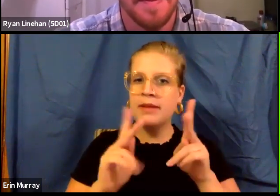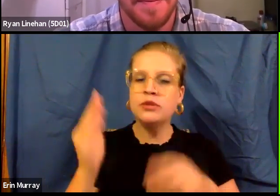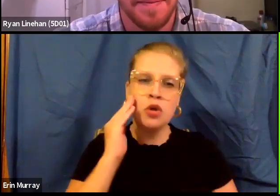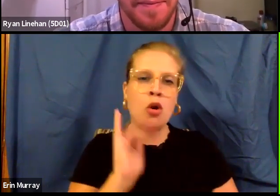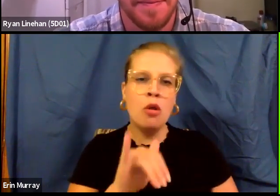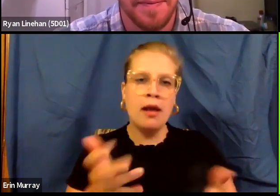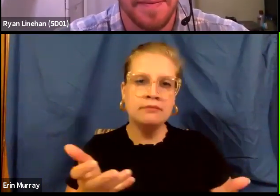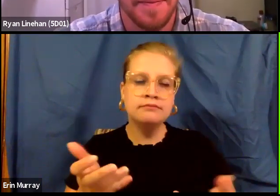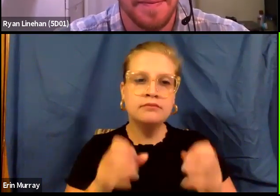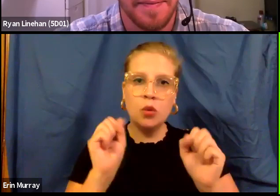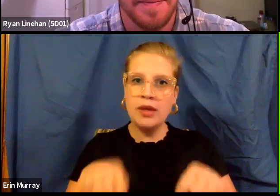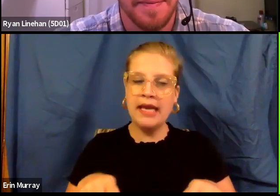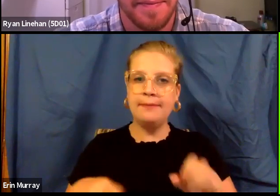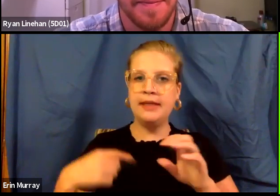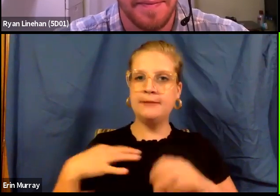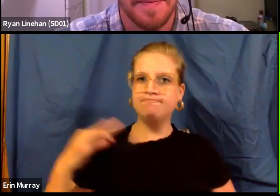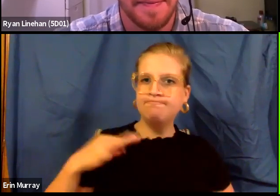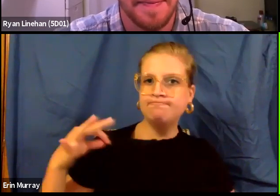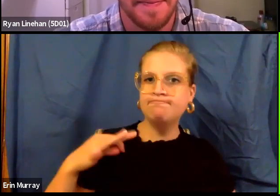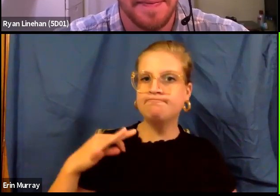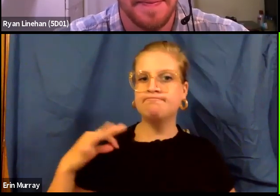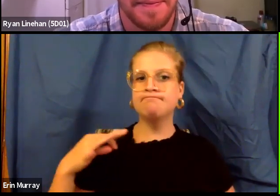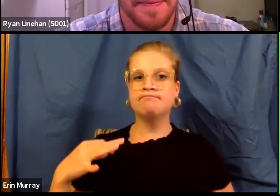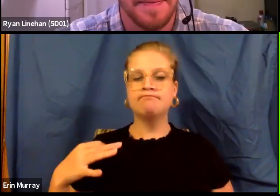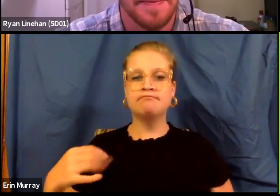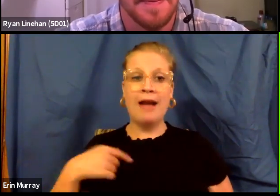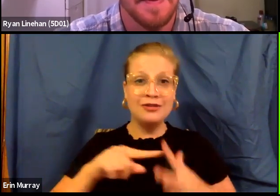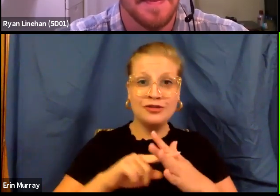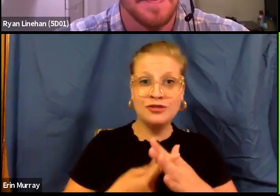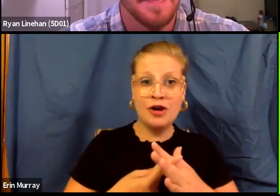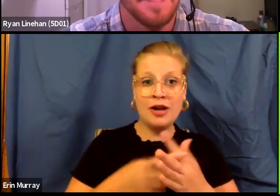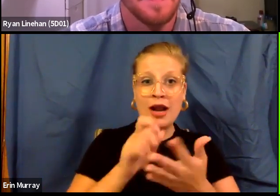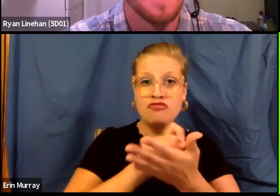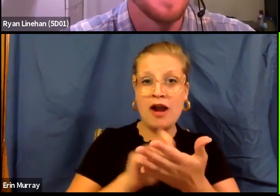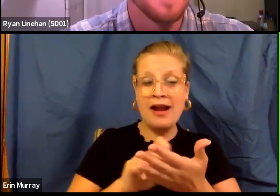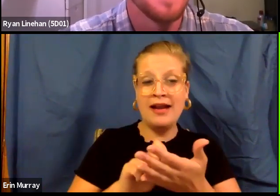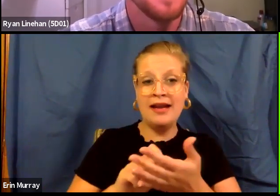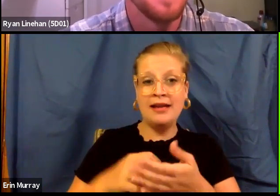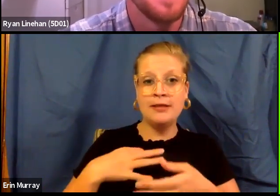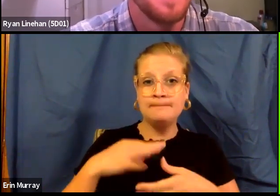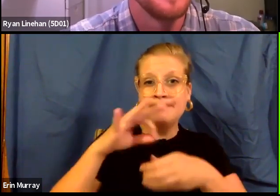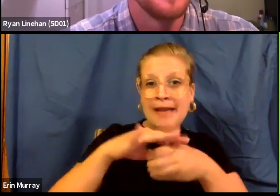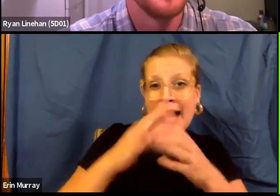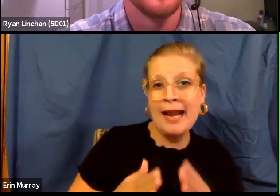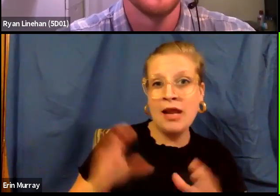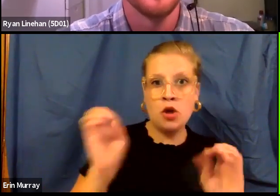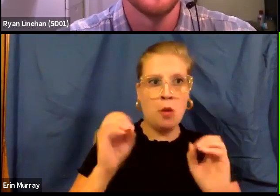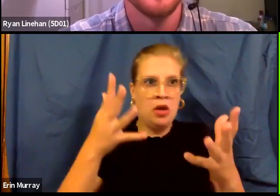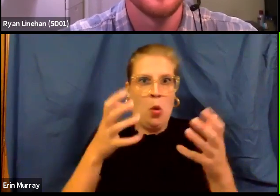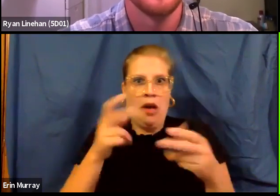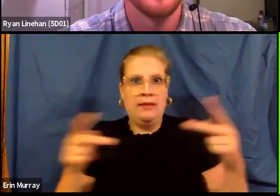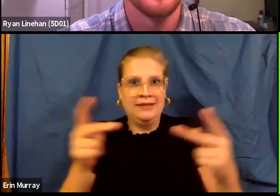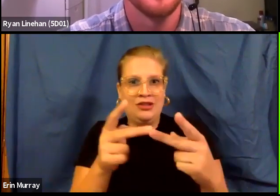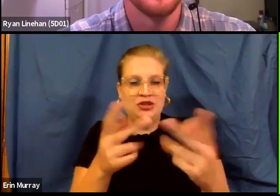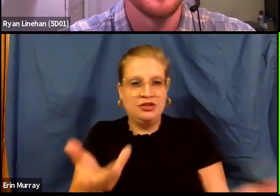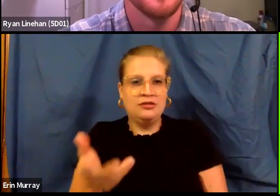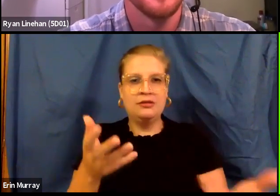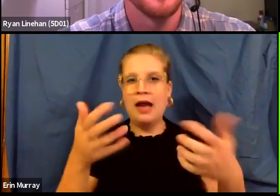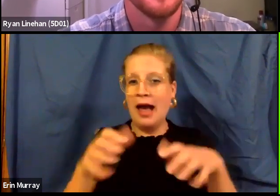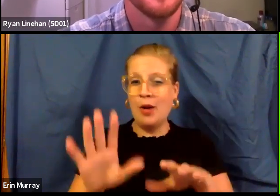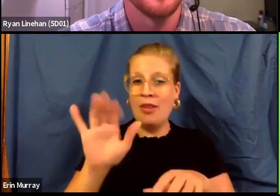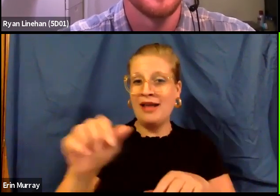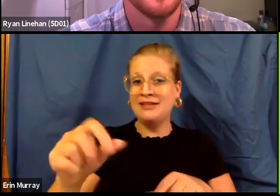we can be represented. I started out as a write-in candidate because nobody wanted the position. So I don't want that to happen